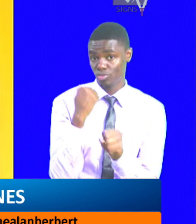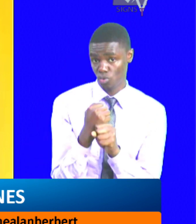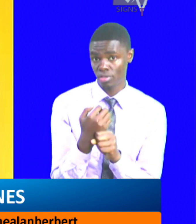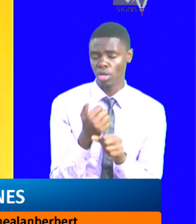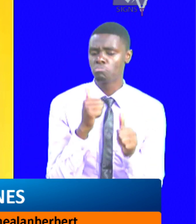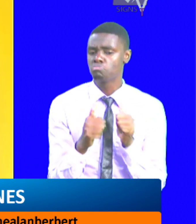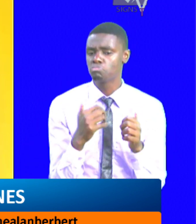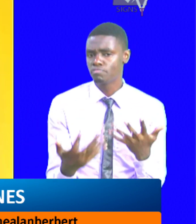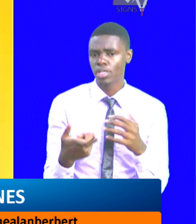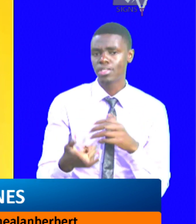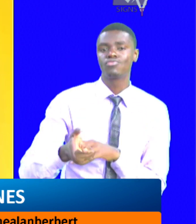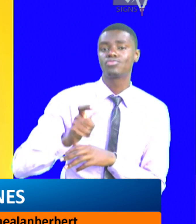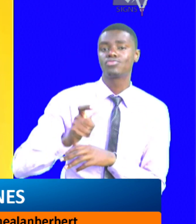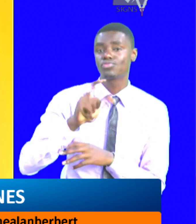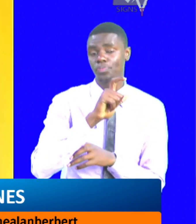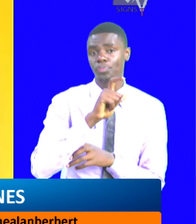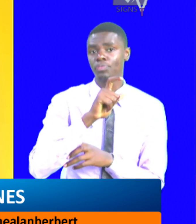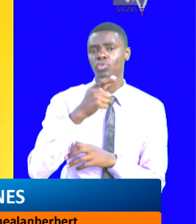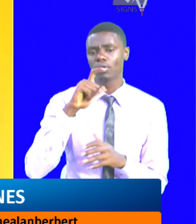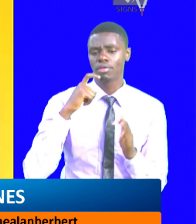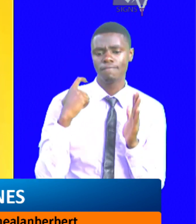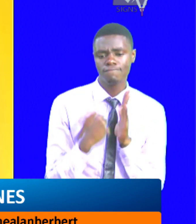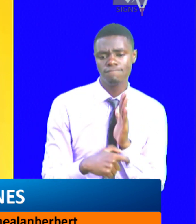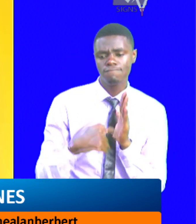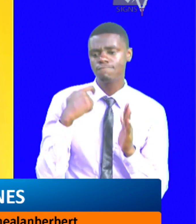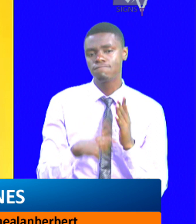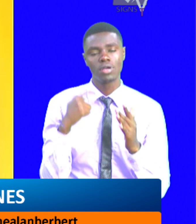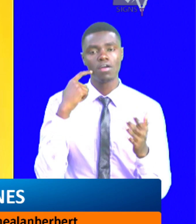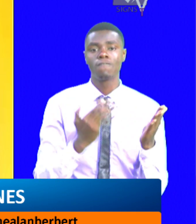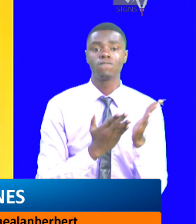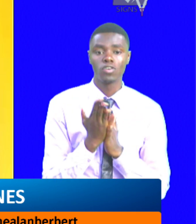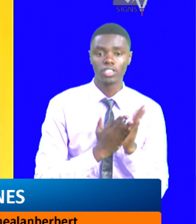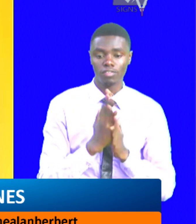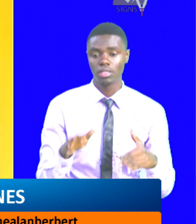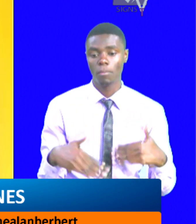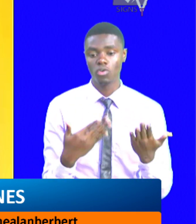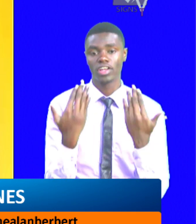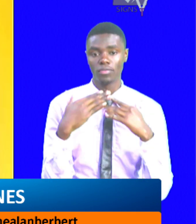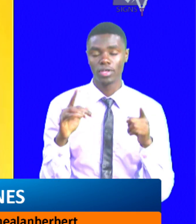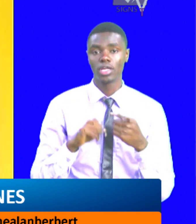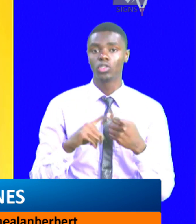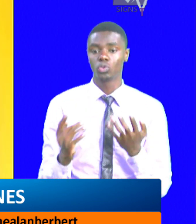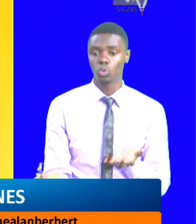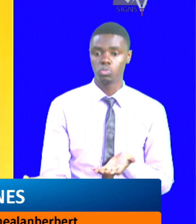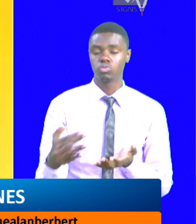which is to increase charges for services they provide to generate more